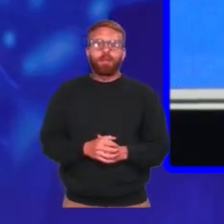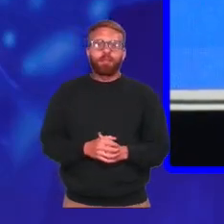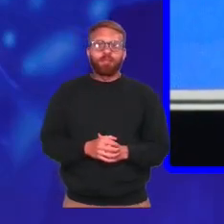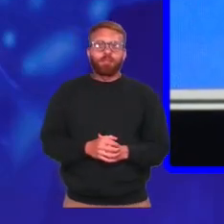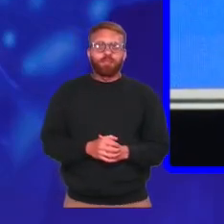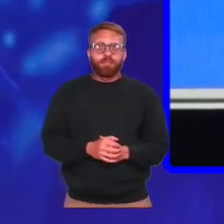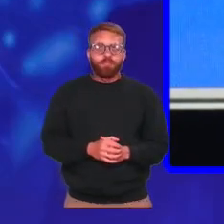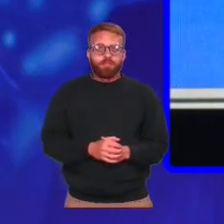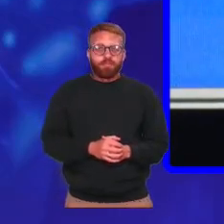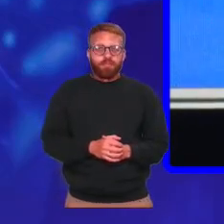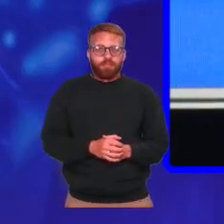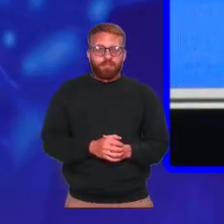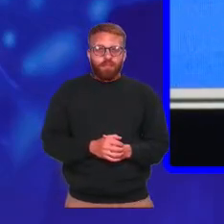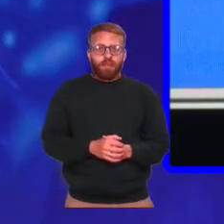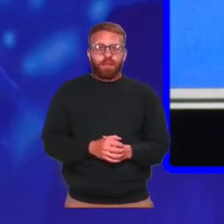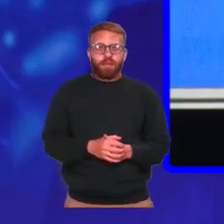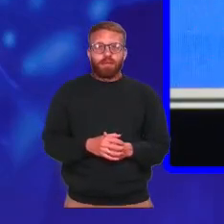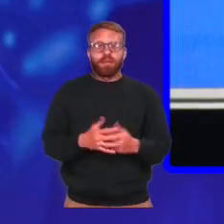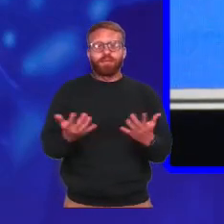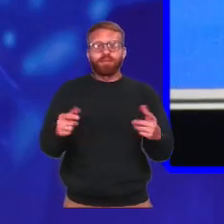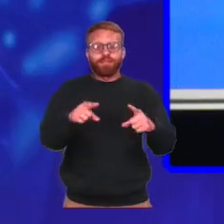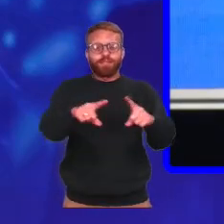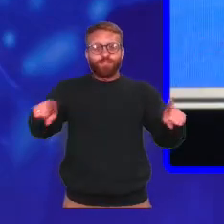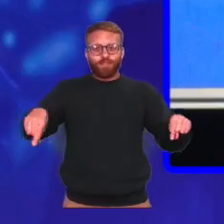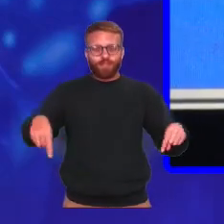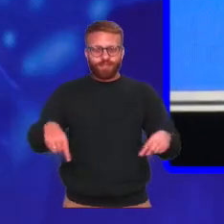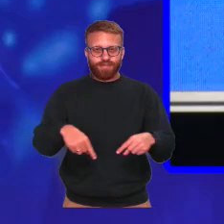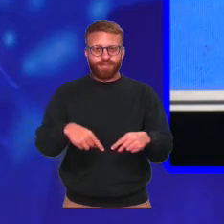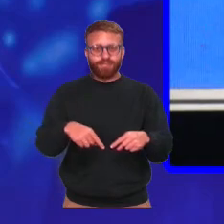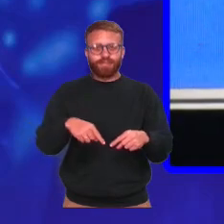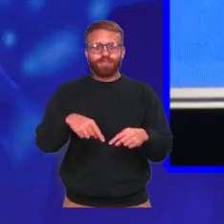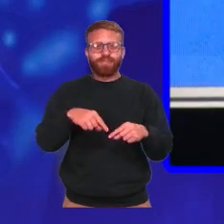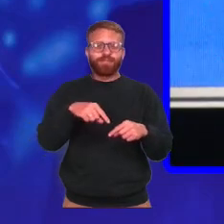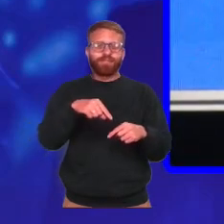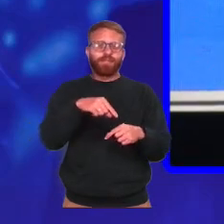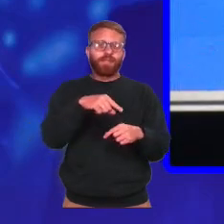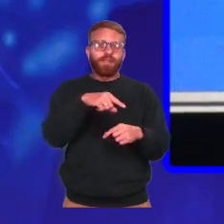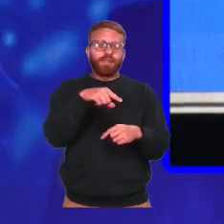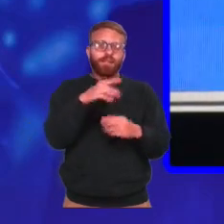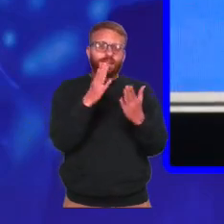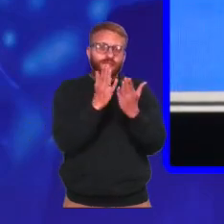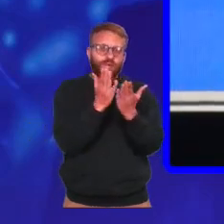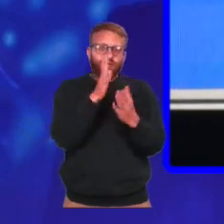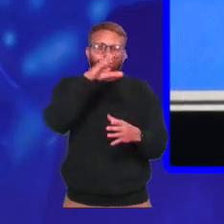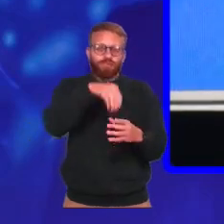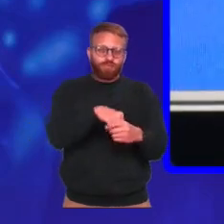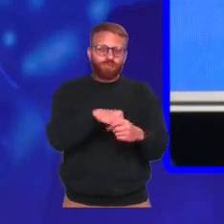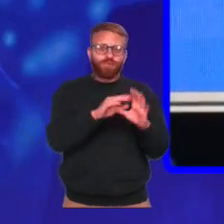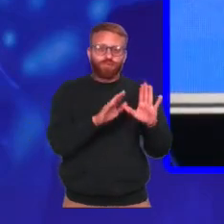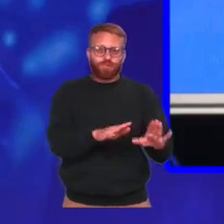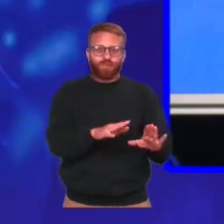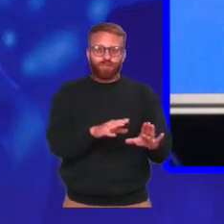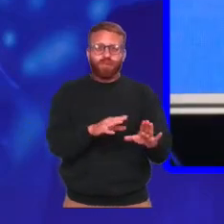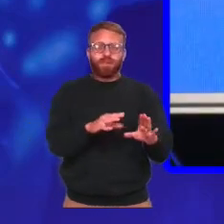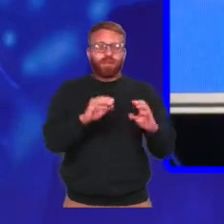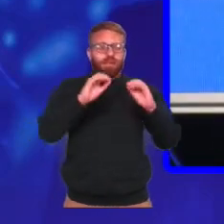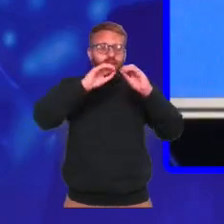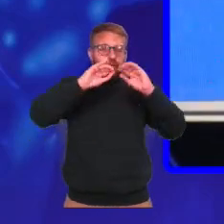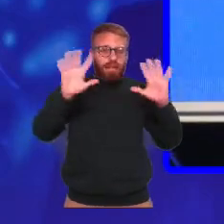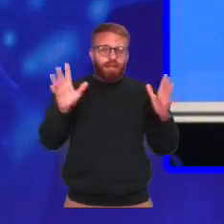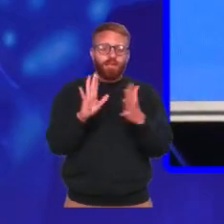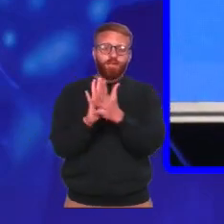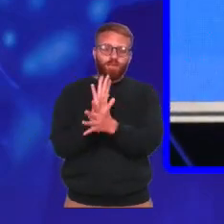example. So we have certain capabilities that we expect the studios to have. But once you clear that line, once you clear the information security line, we go